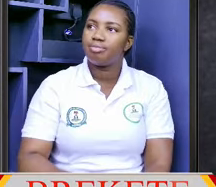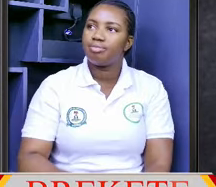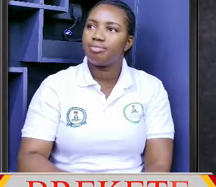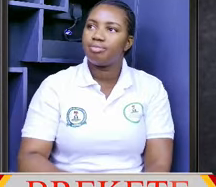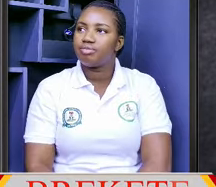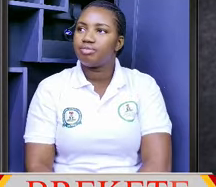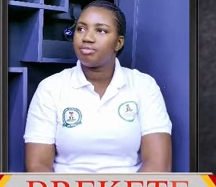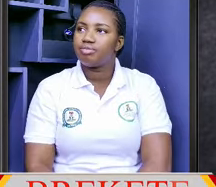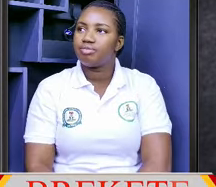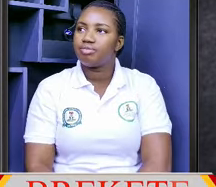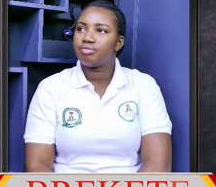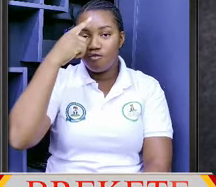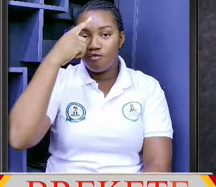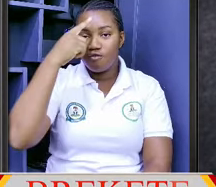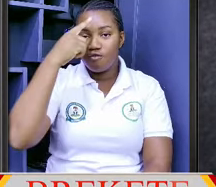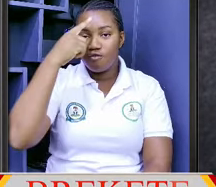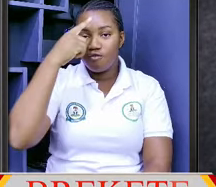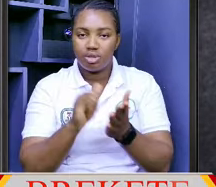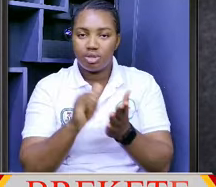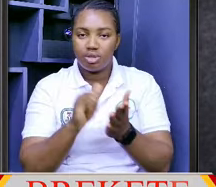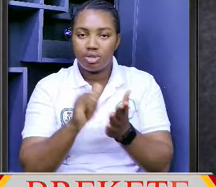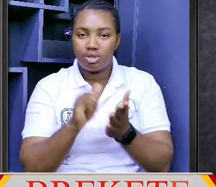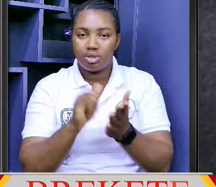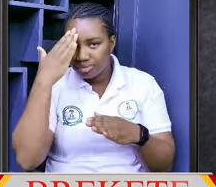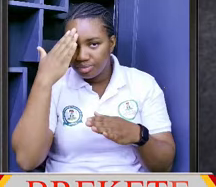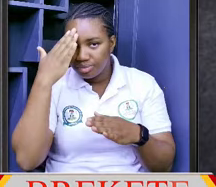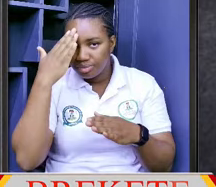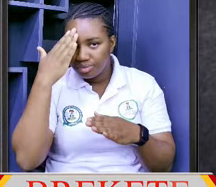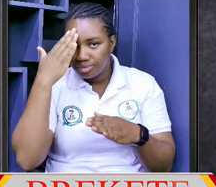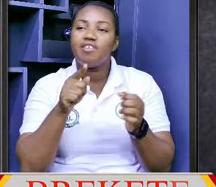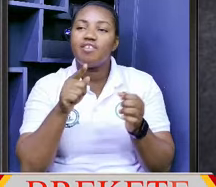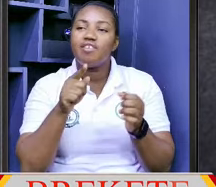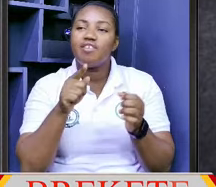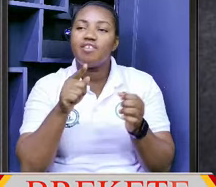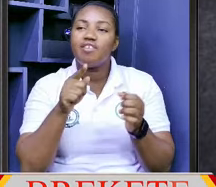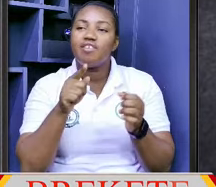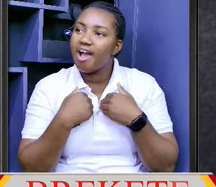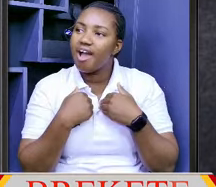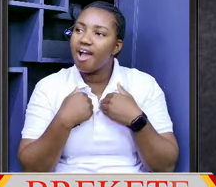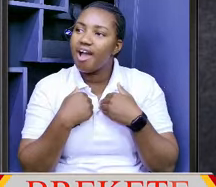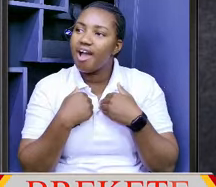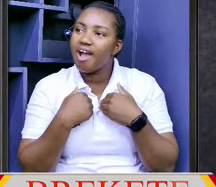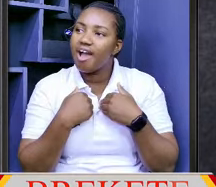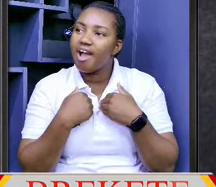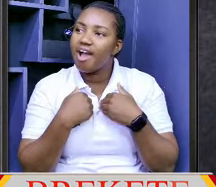080-85-05-08-04. For those of on away, no, no. If you have